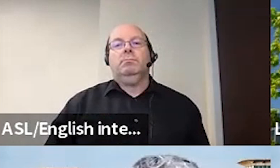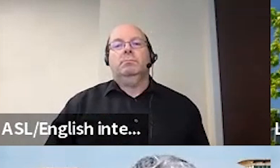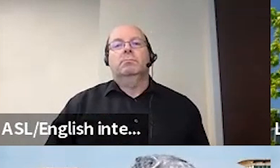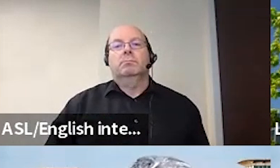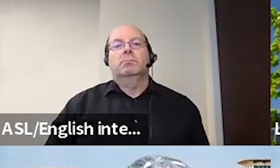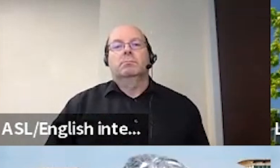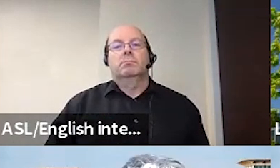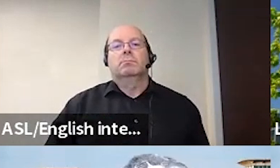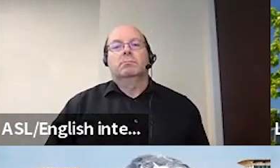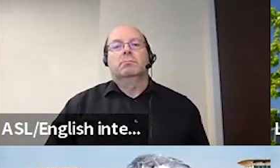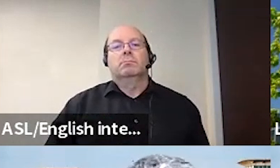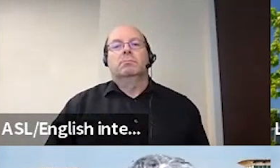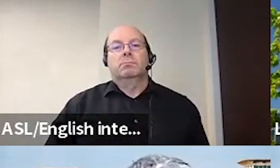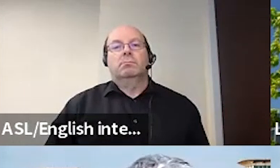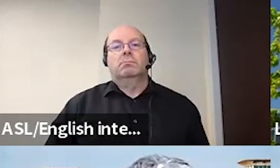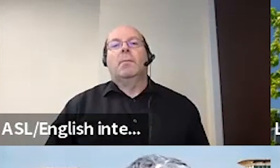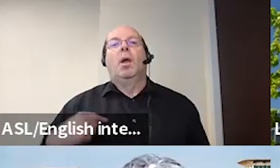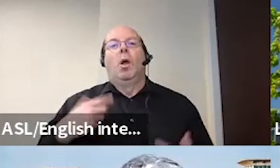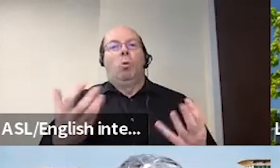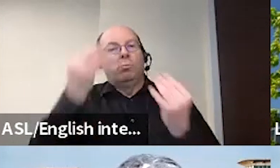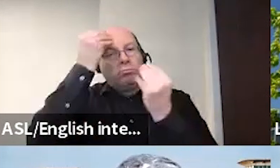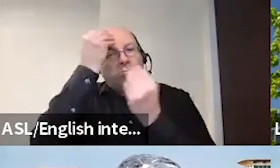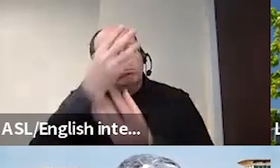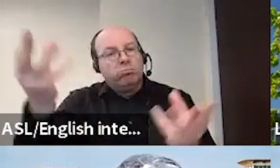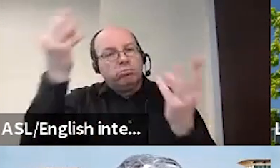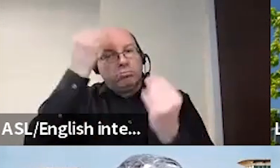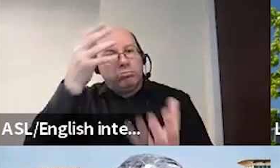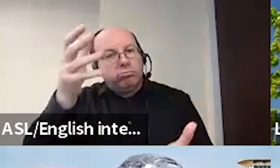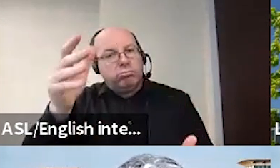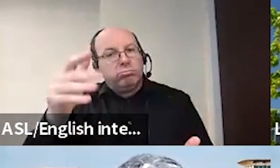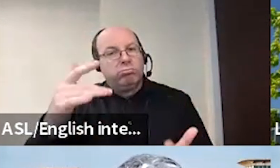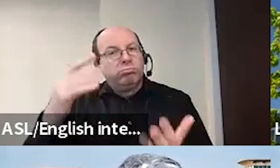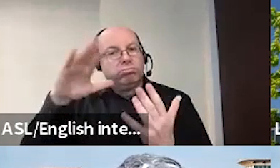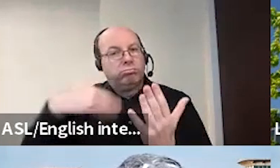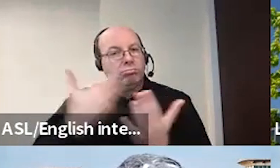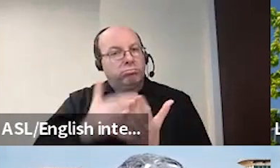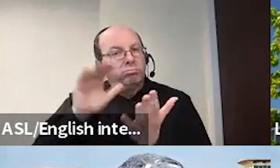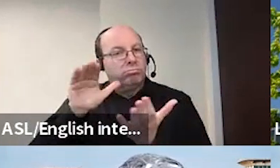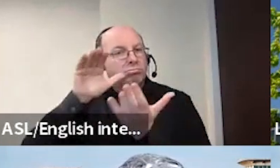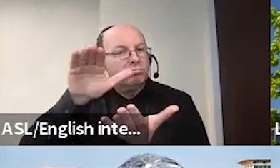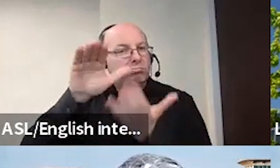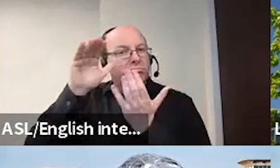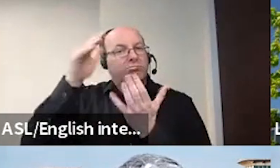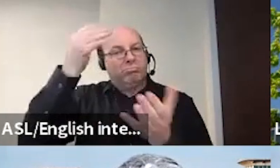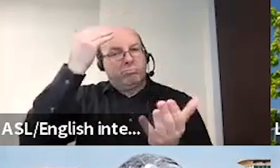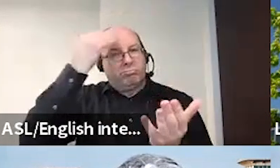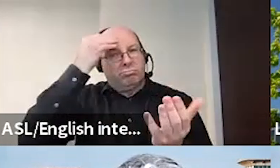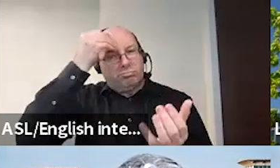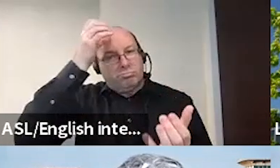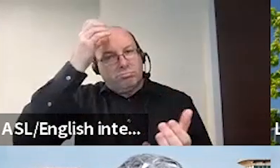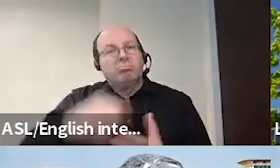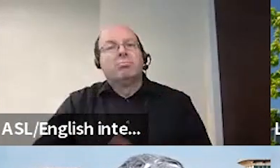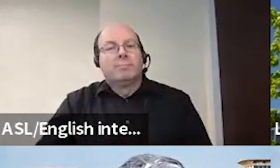informed as possible, and we want you to have a safe and successful semester, and we